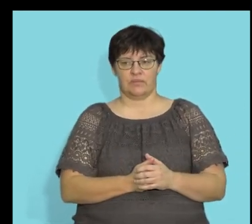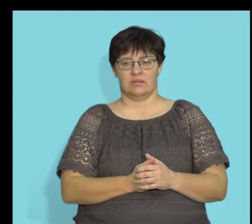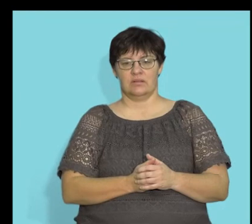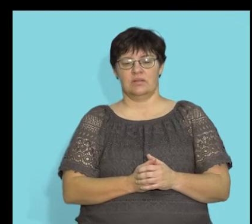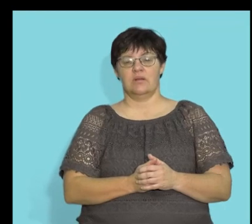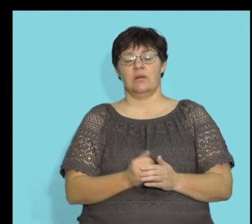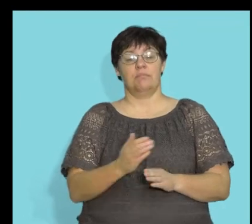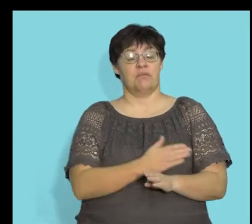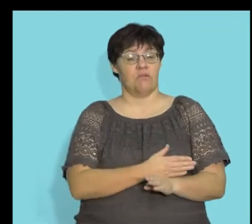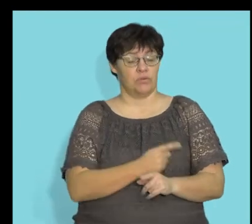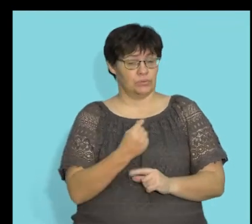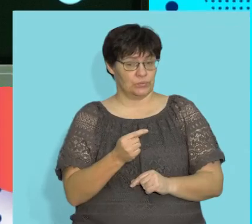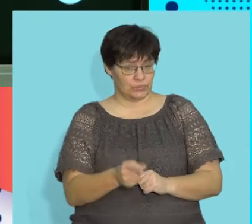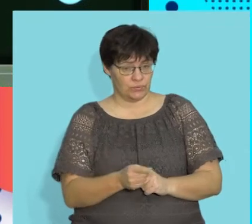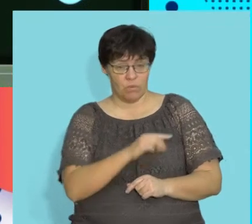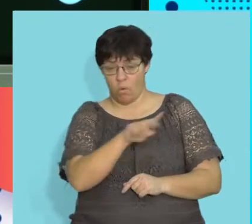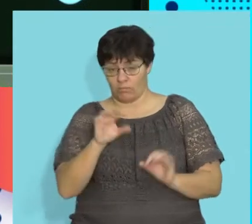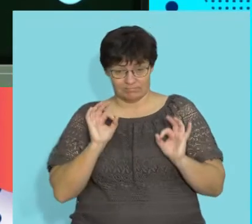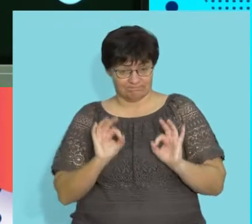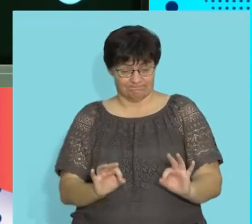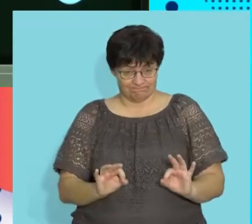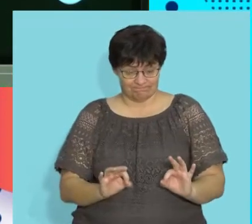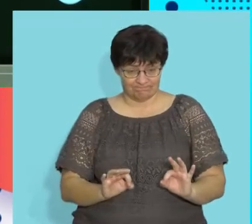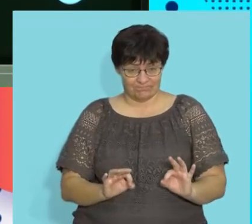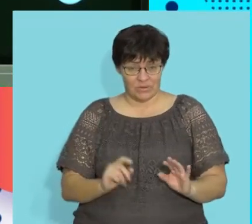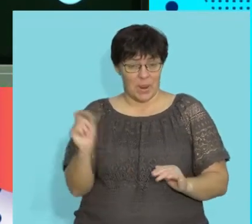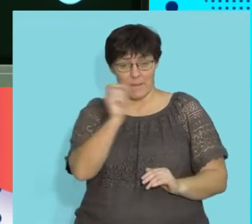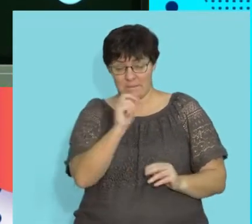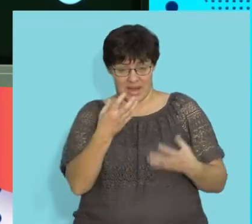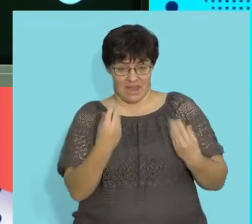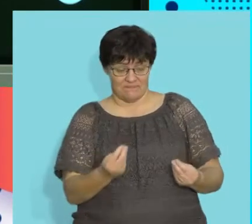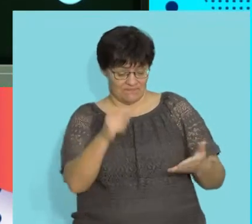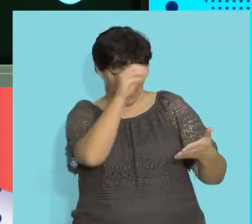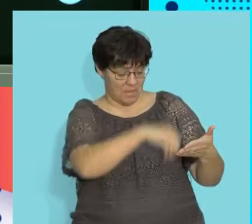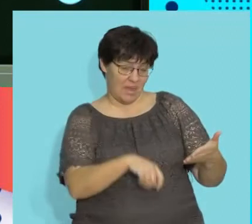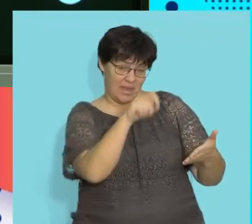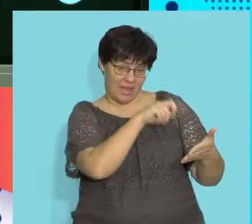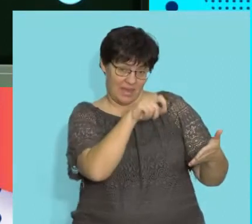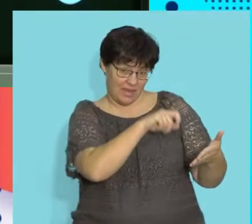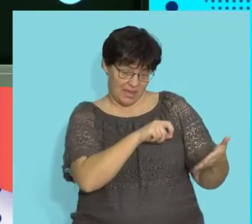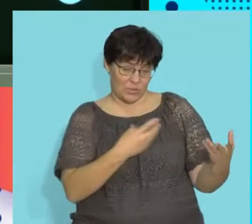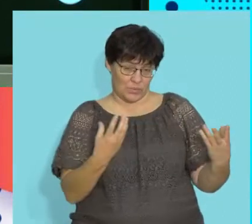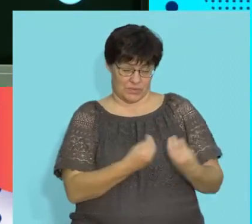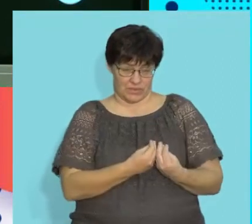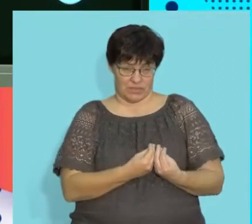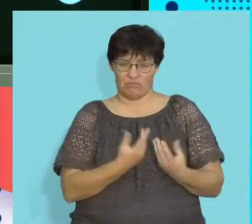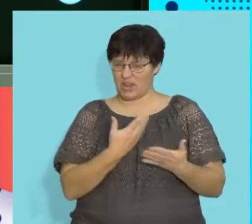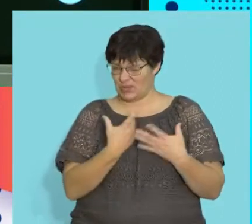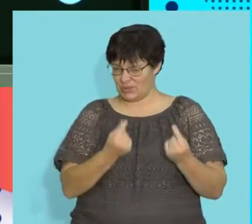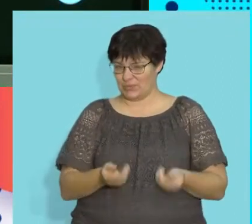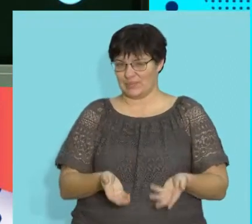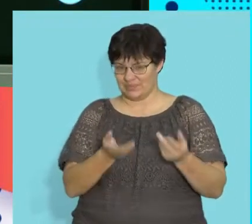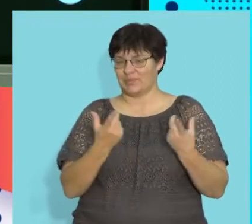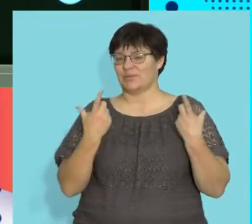Great, before I go on to the next one, I hope that everyone's with me. I hope that you've got your pen in your hands and that you're doing okay. You've